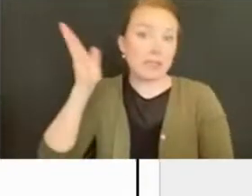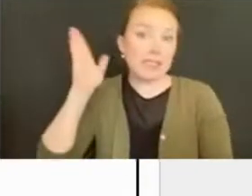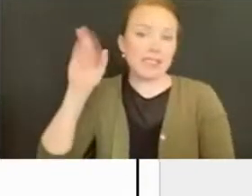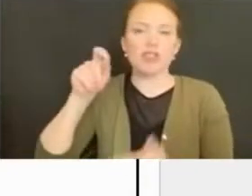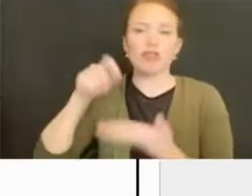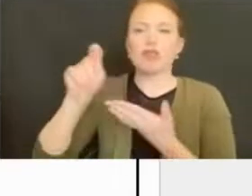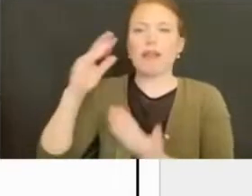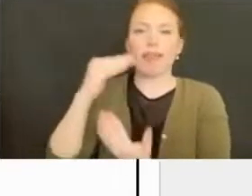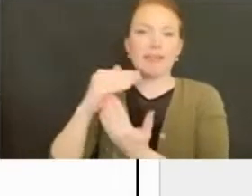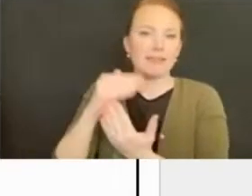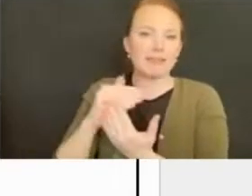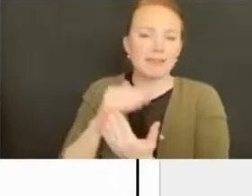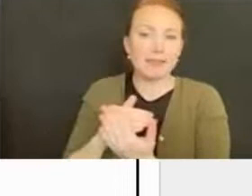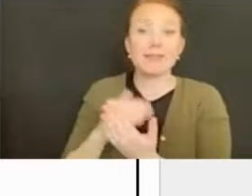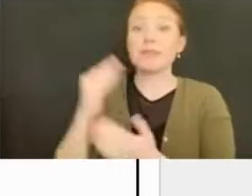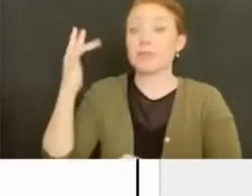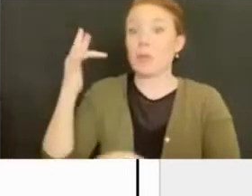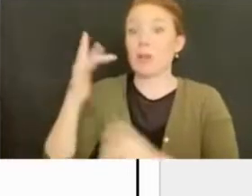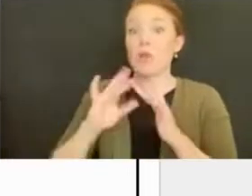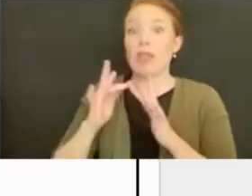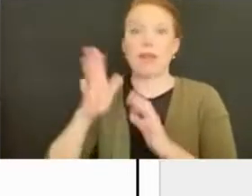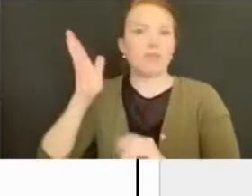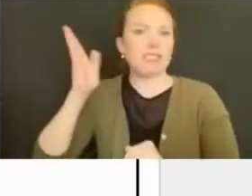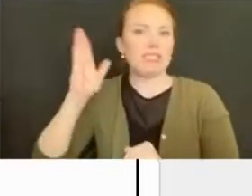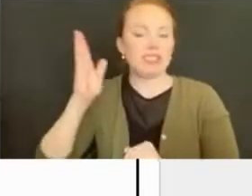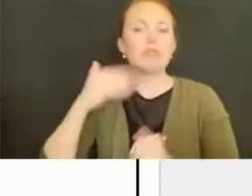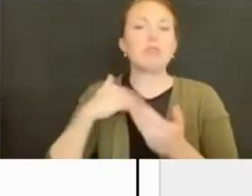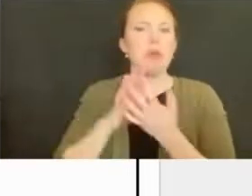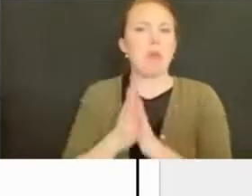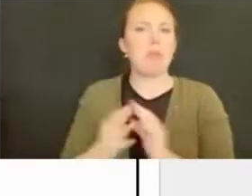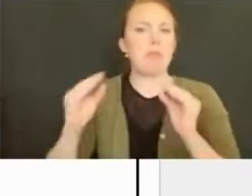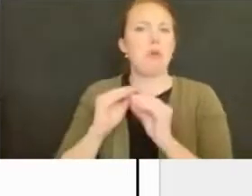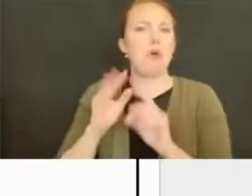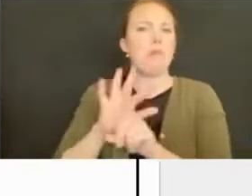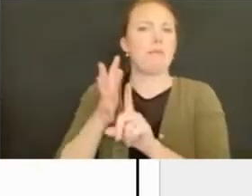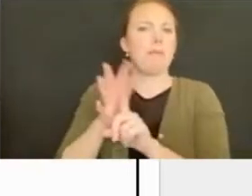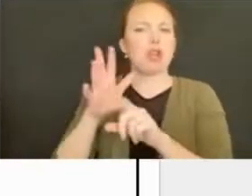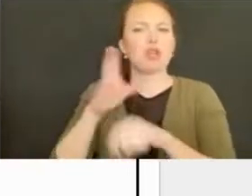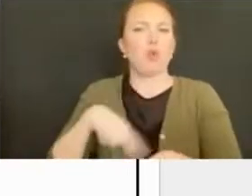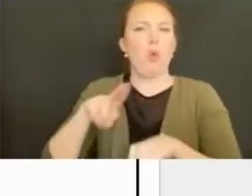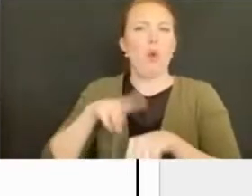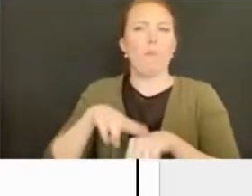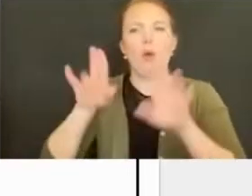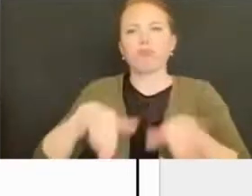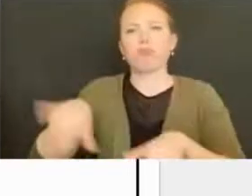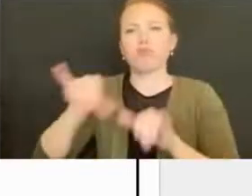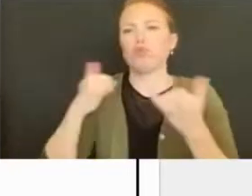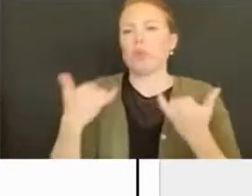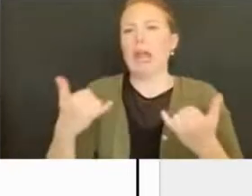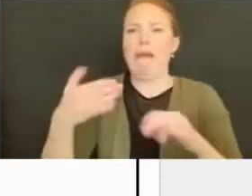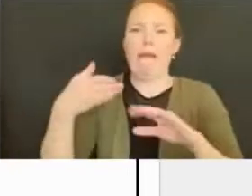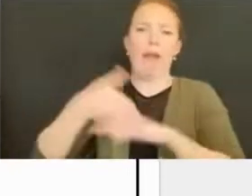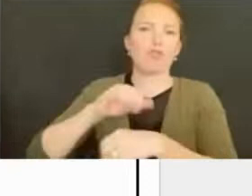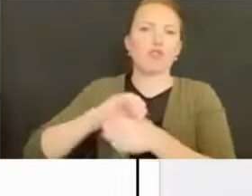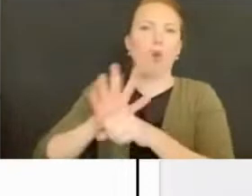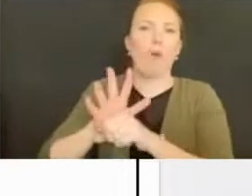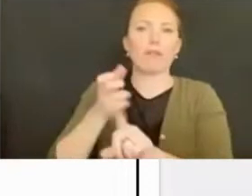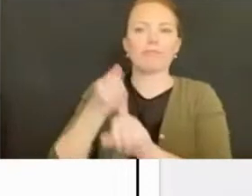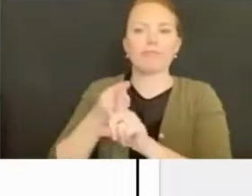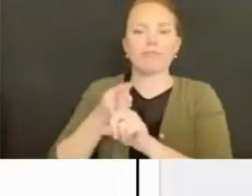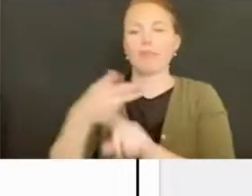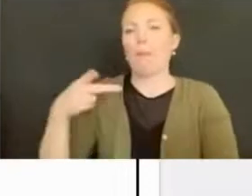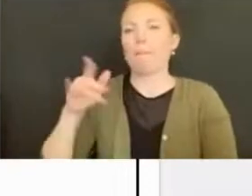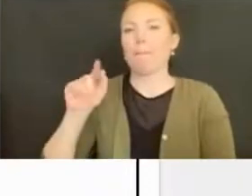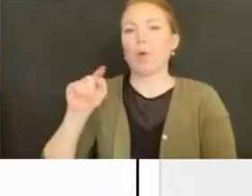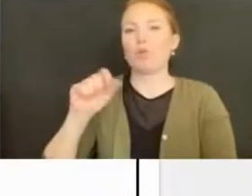checklist because online presentations are becoming more and more the norm today in our post-COVID world, if we can call it that yet. I'm